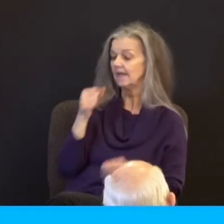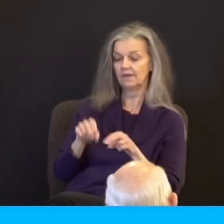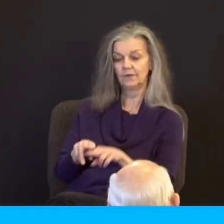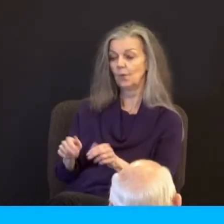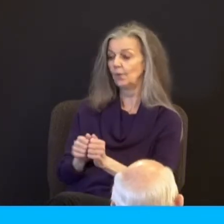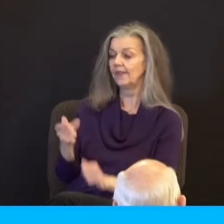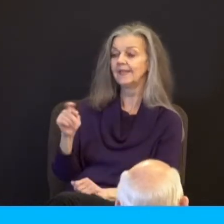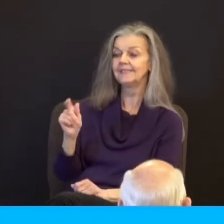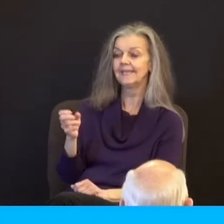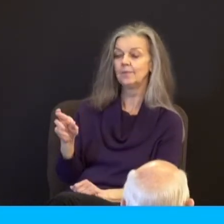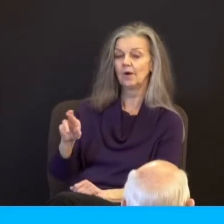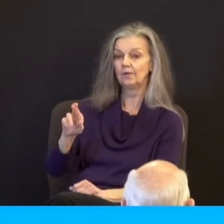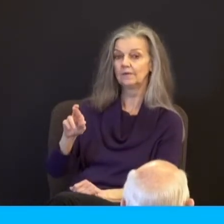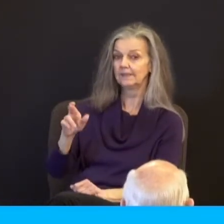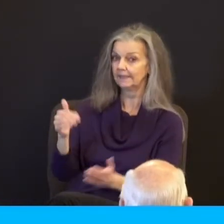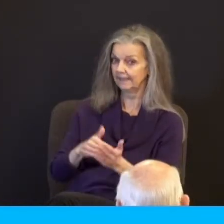no more. That was their only time.